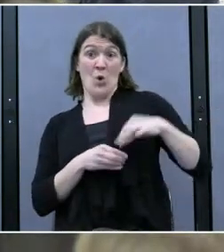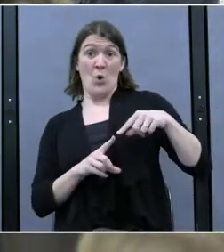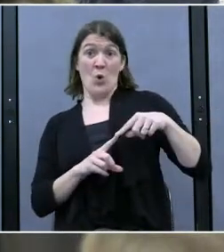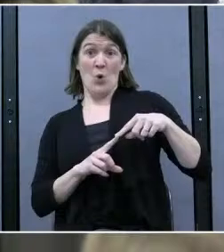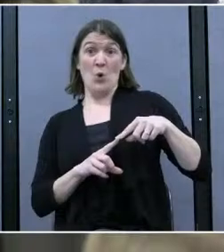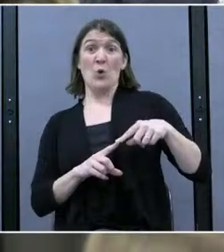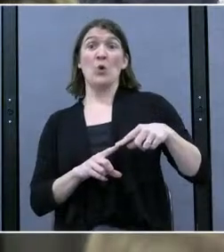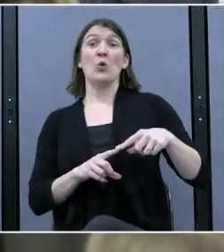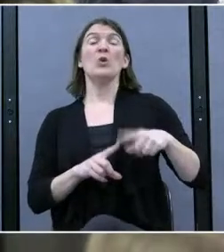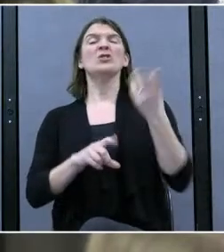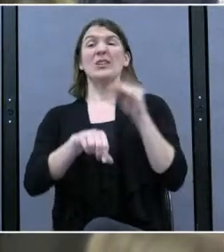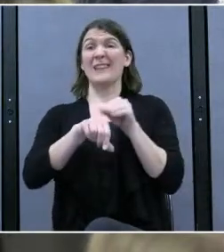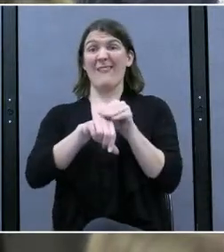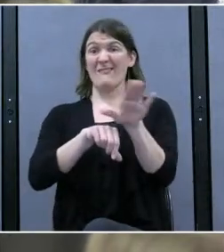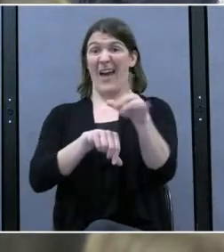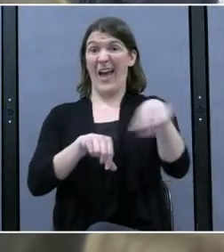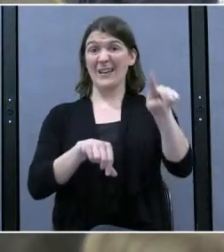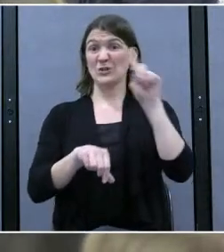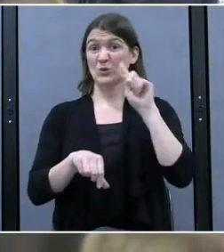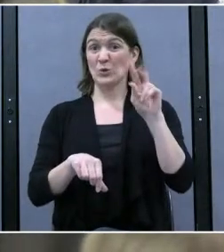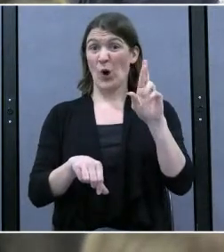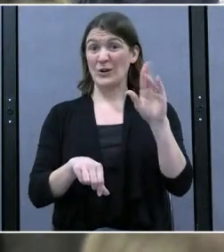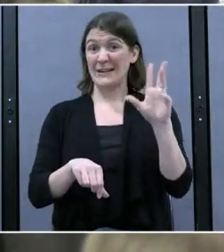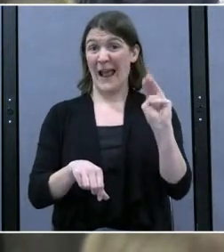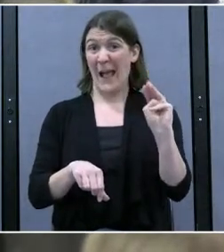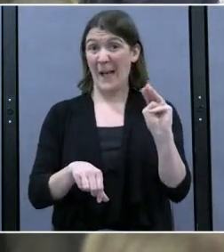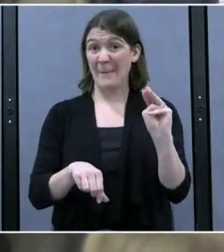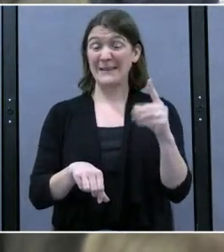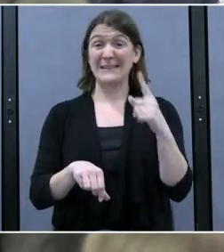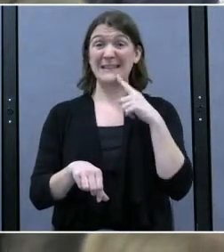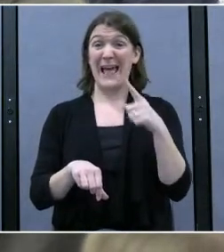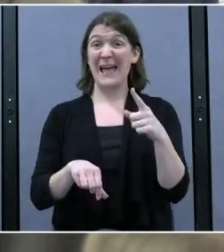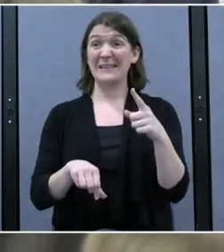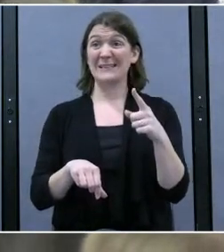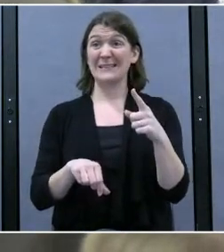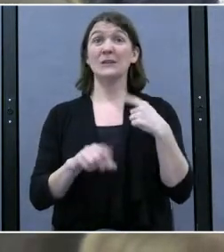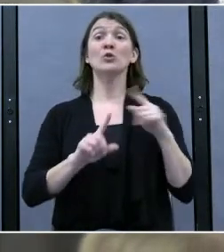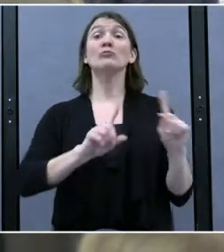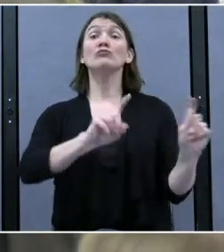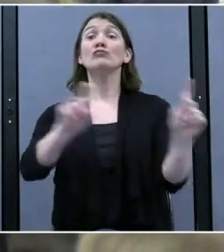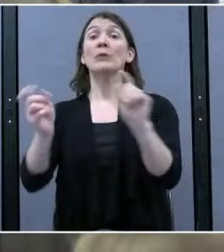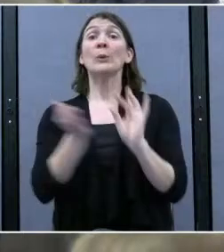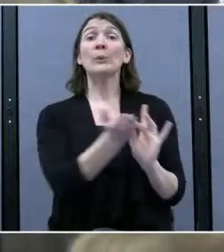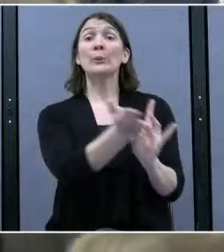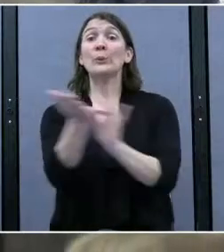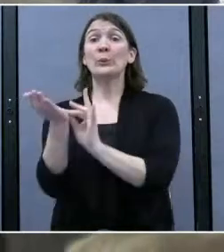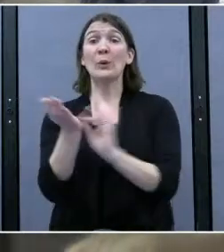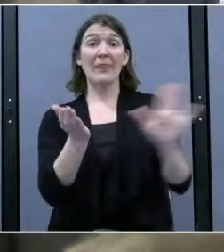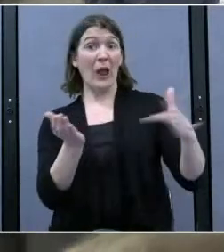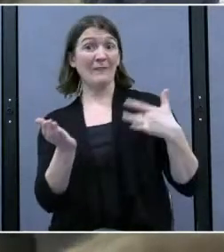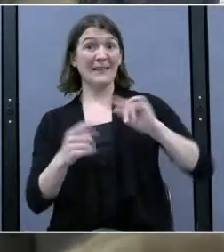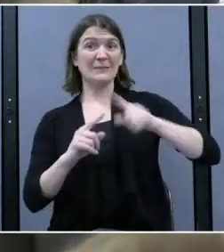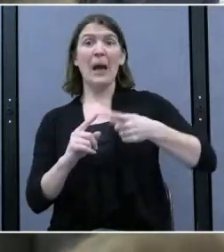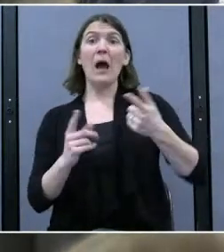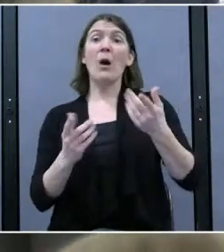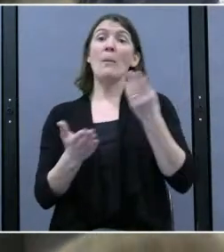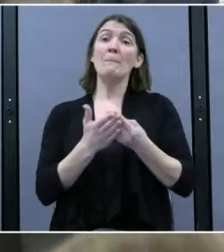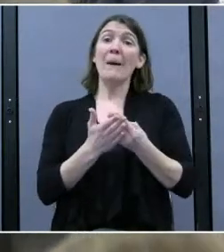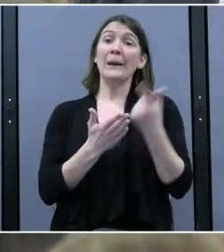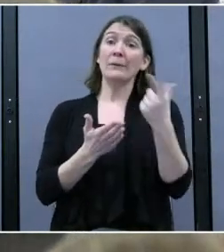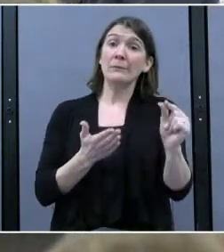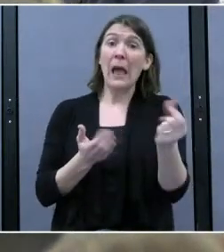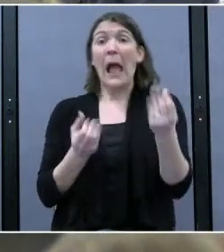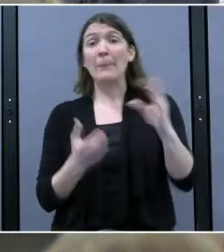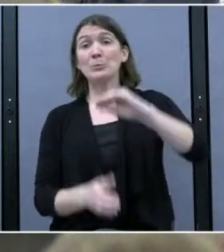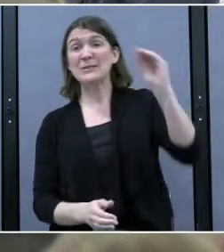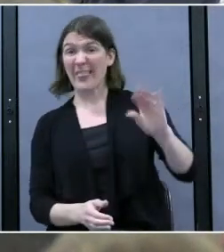are advisory, and it is basically you polling the public to see how they feel on where their money goes and how much